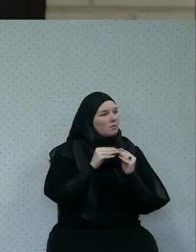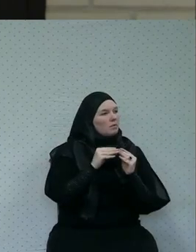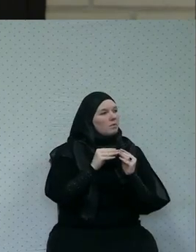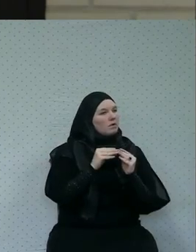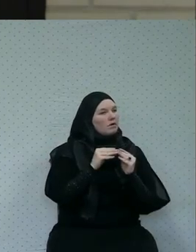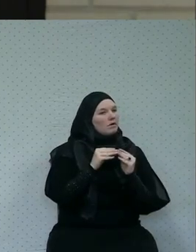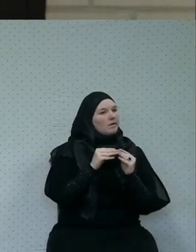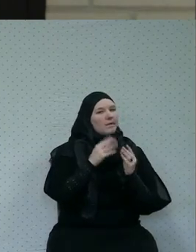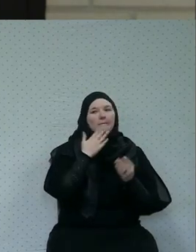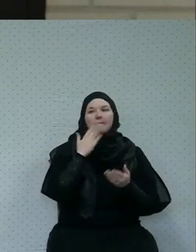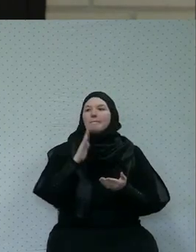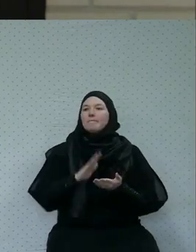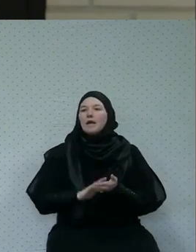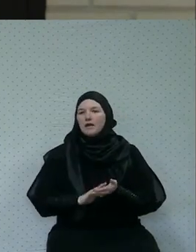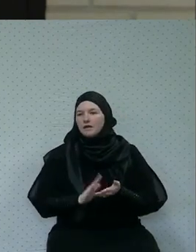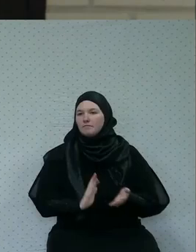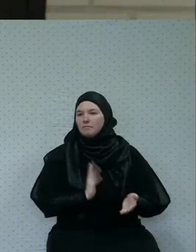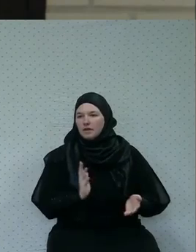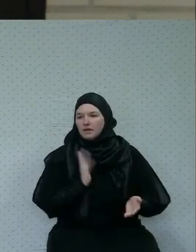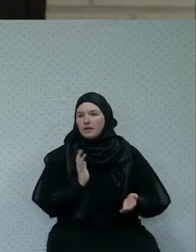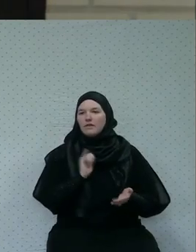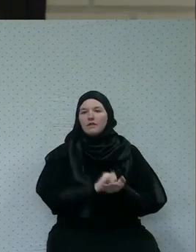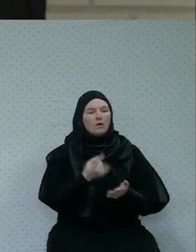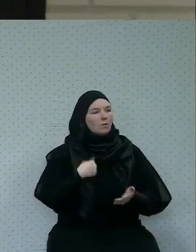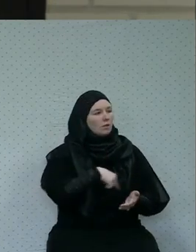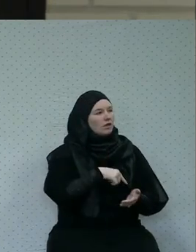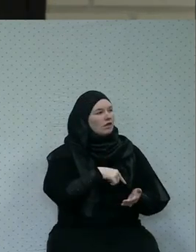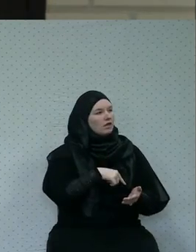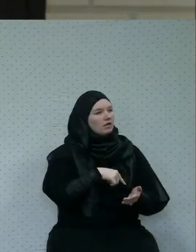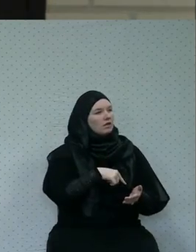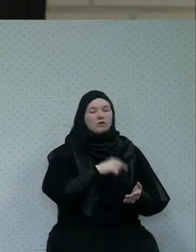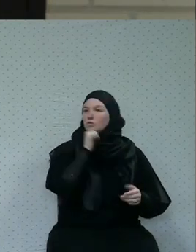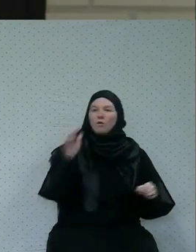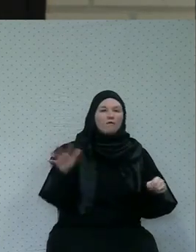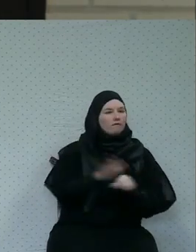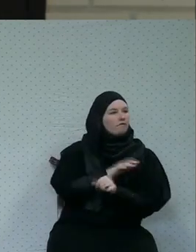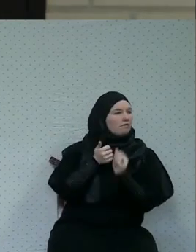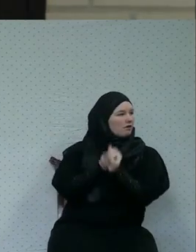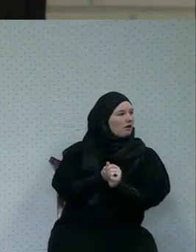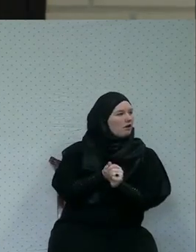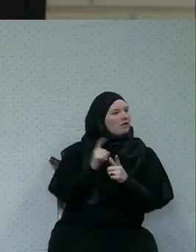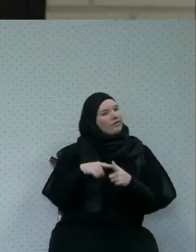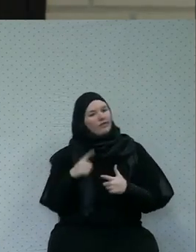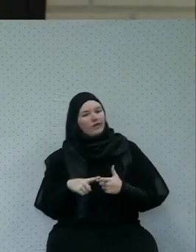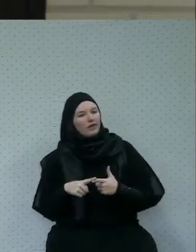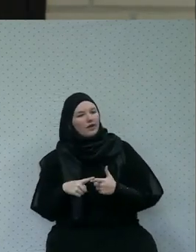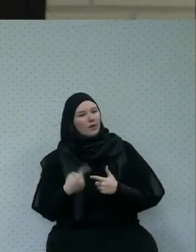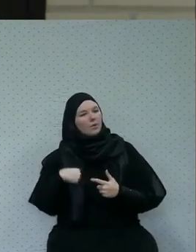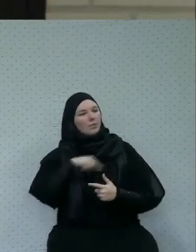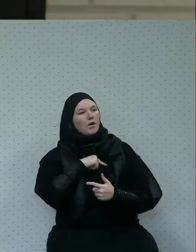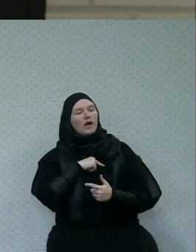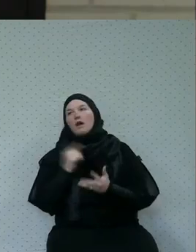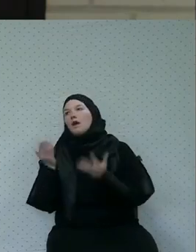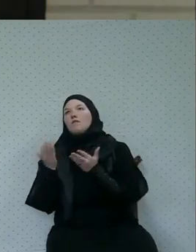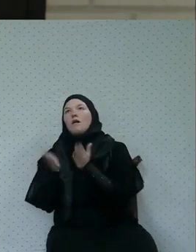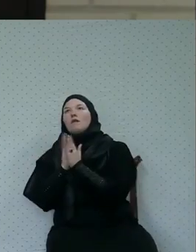it is more of bad manners that we do this, we don't submit, and then we ask and